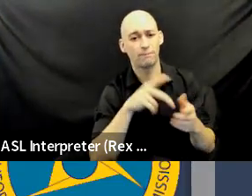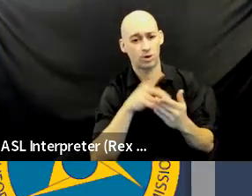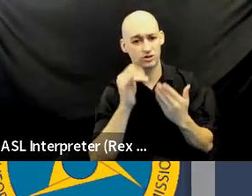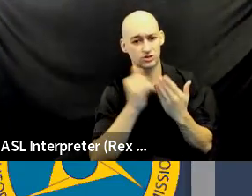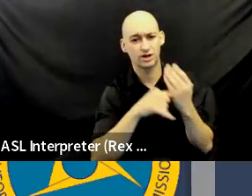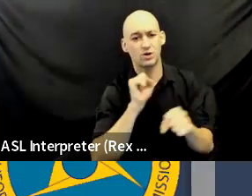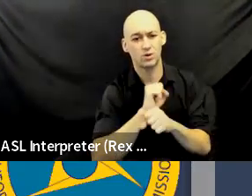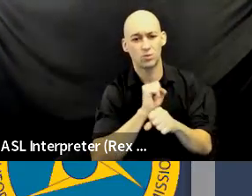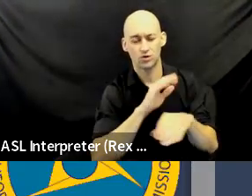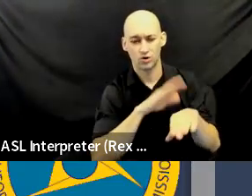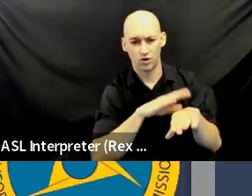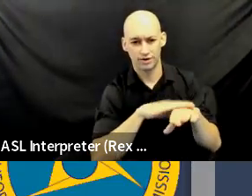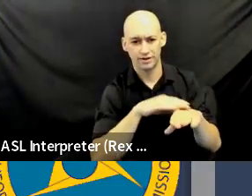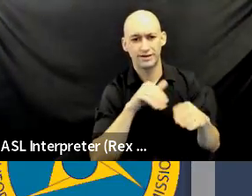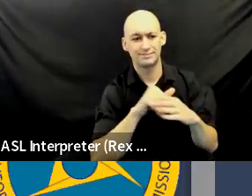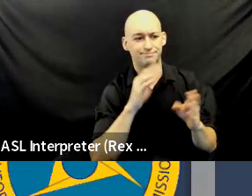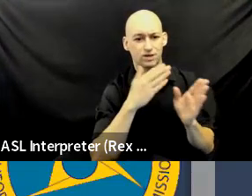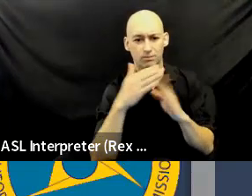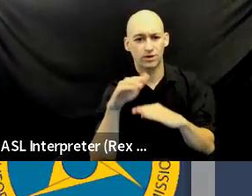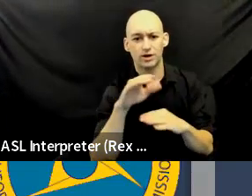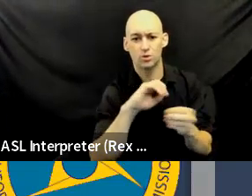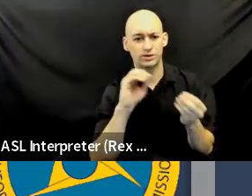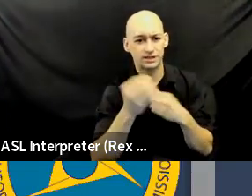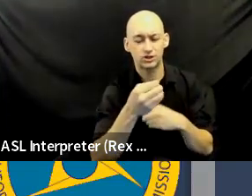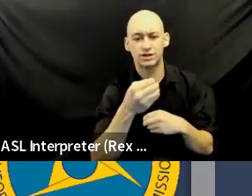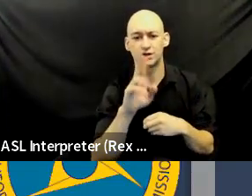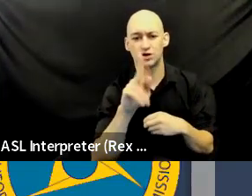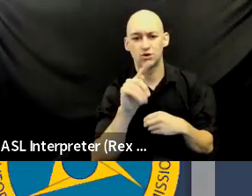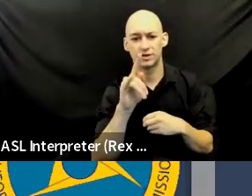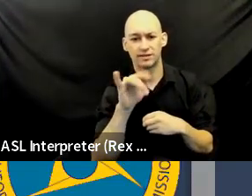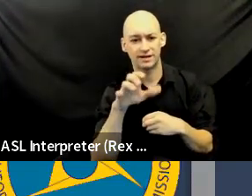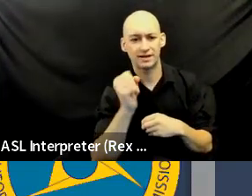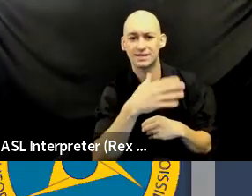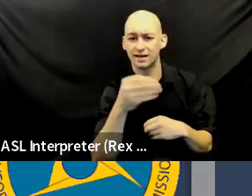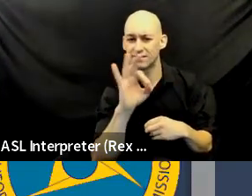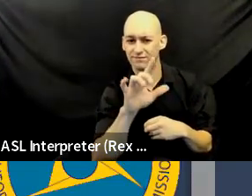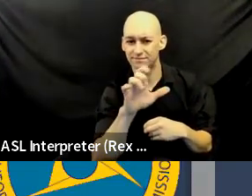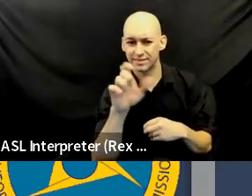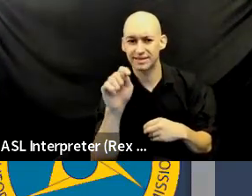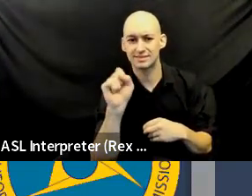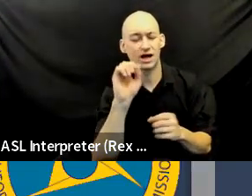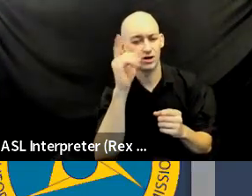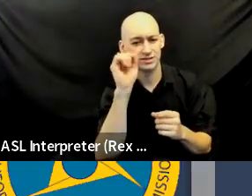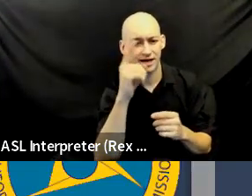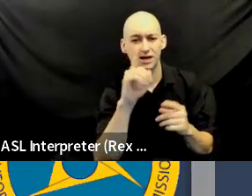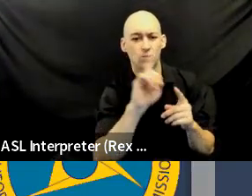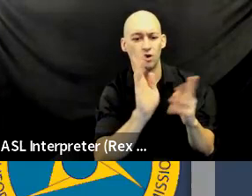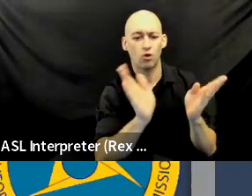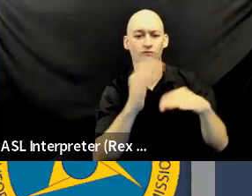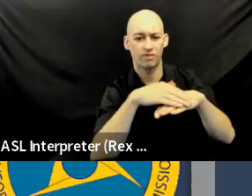some community-based organizations, utilities, and fleets to understand where there can be